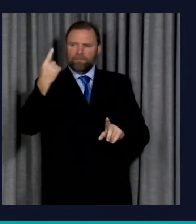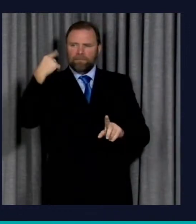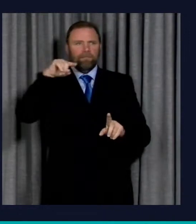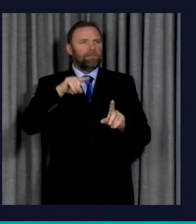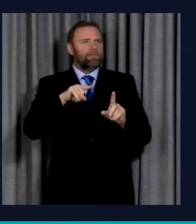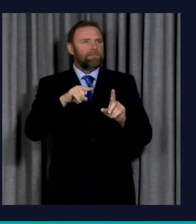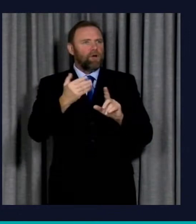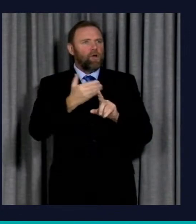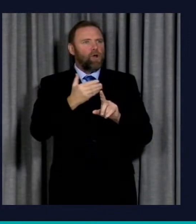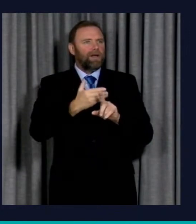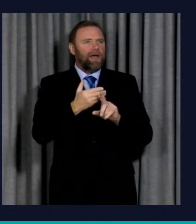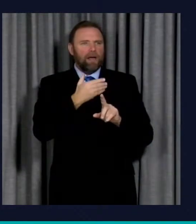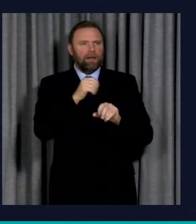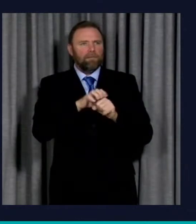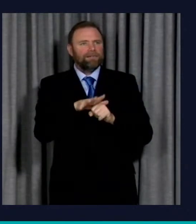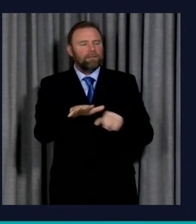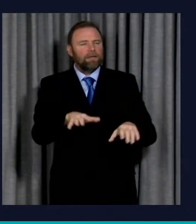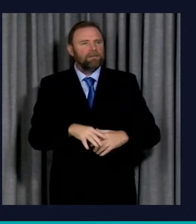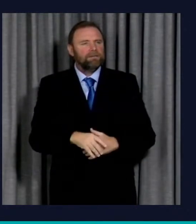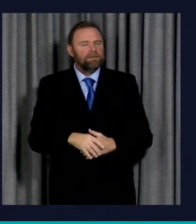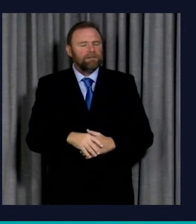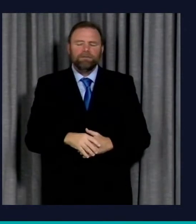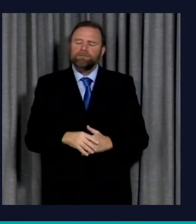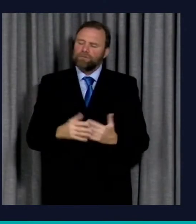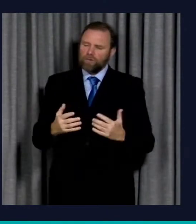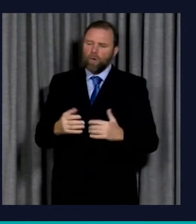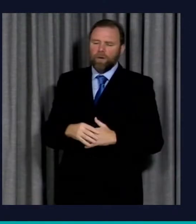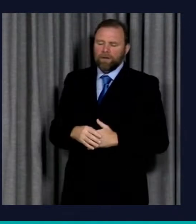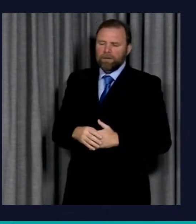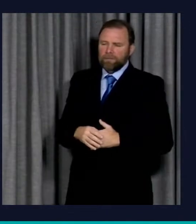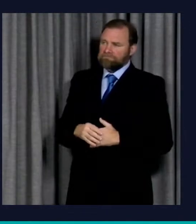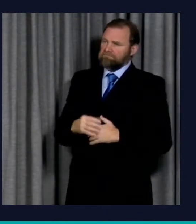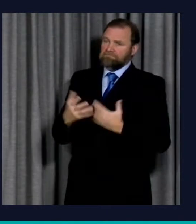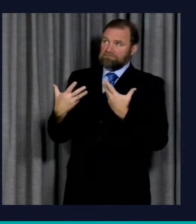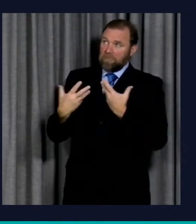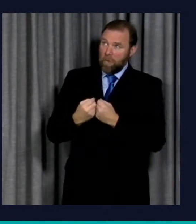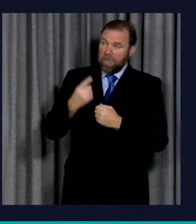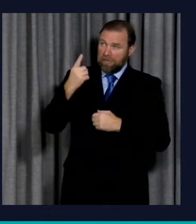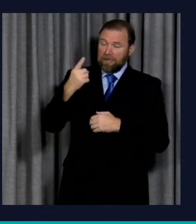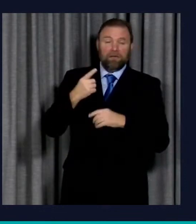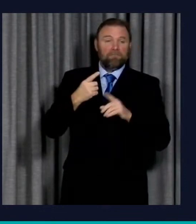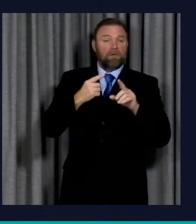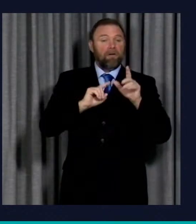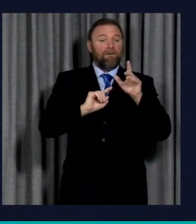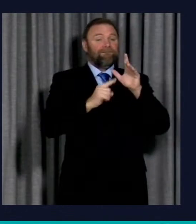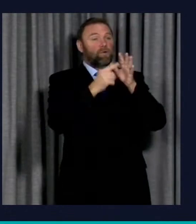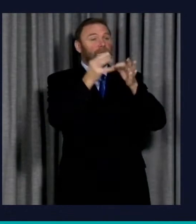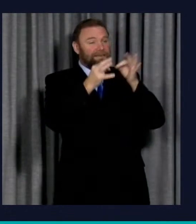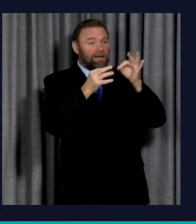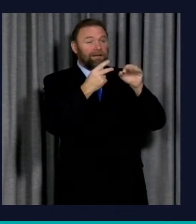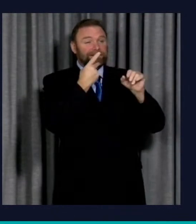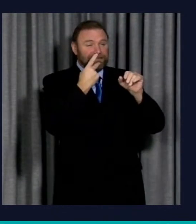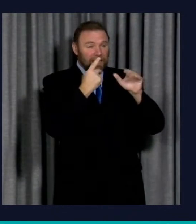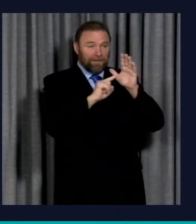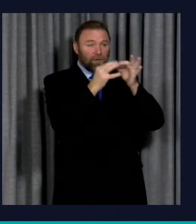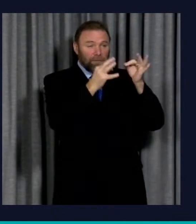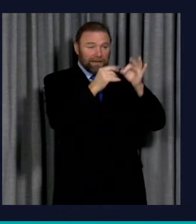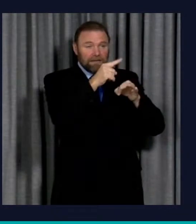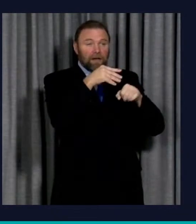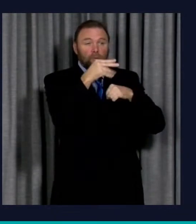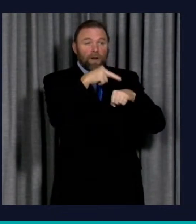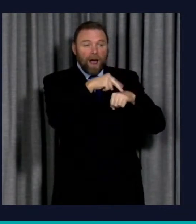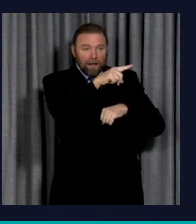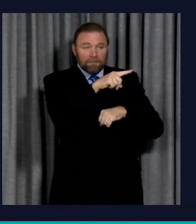in the pandemic. So with the First Minister and the Deputy First Minister of Northern Ireland and with the First Minister of Scotland,